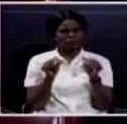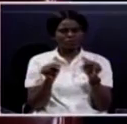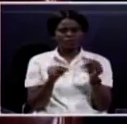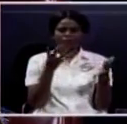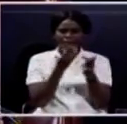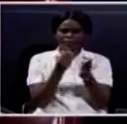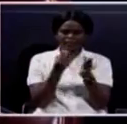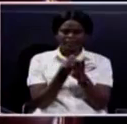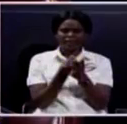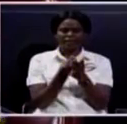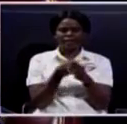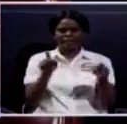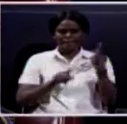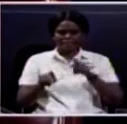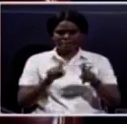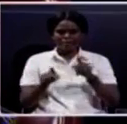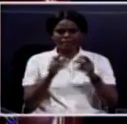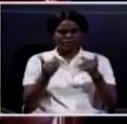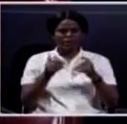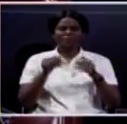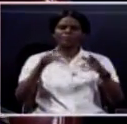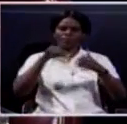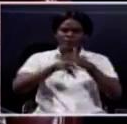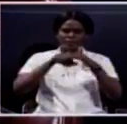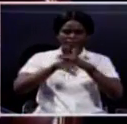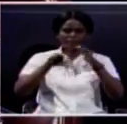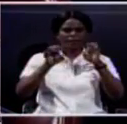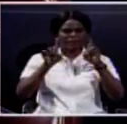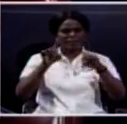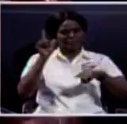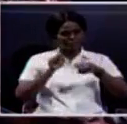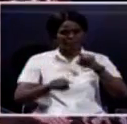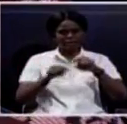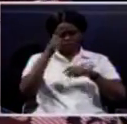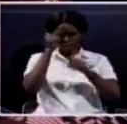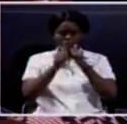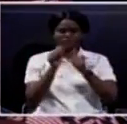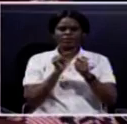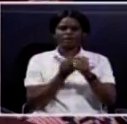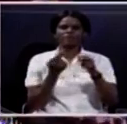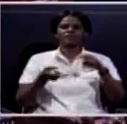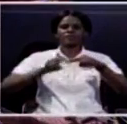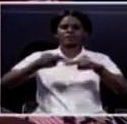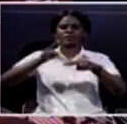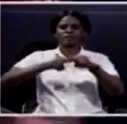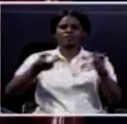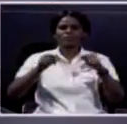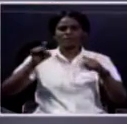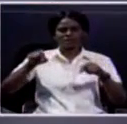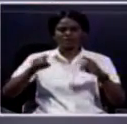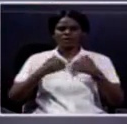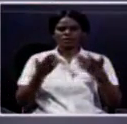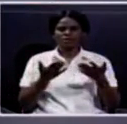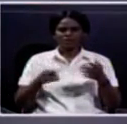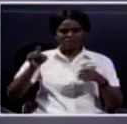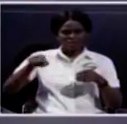fees where our people won't access education just because we want to increase the fees, even when there's no need. When there's need,